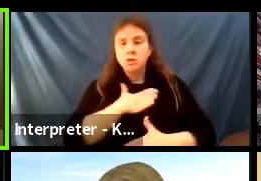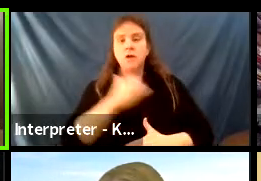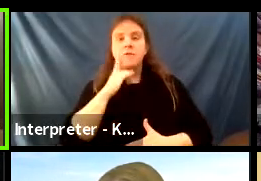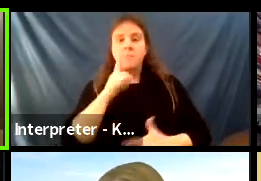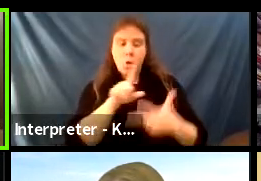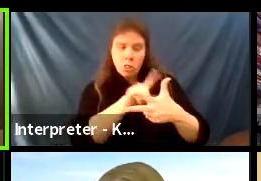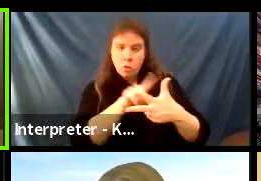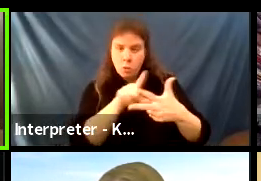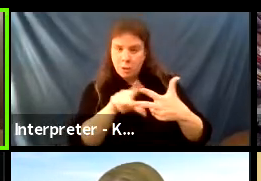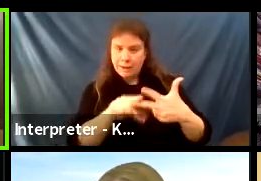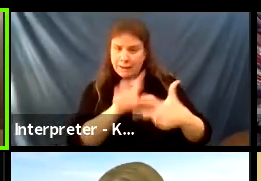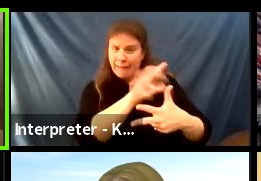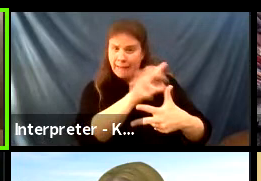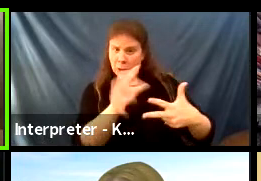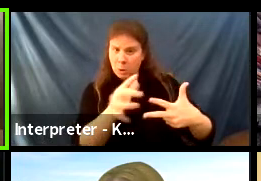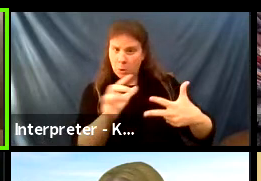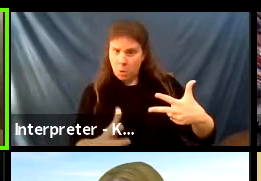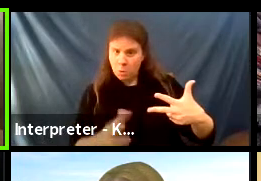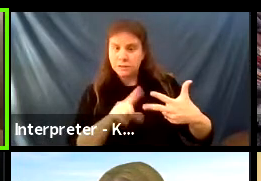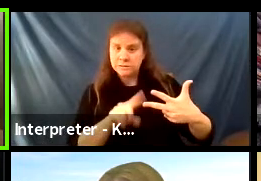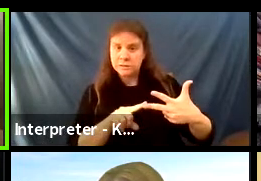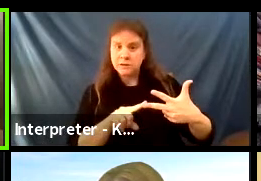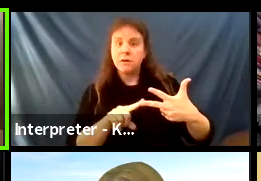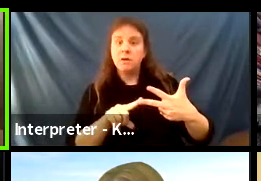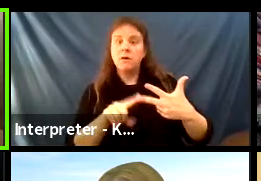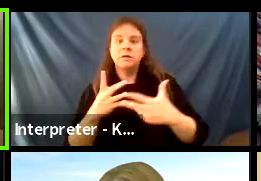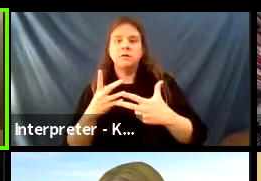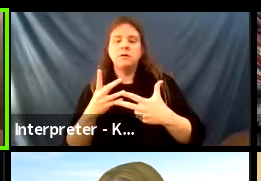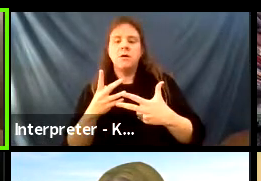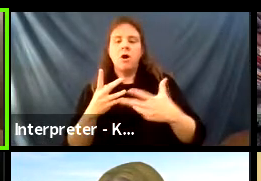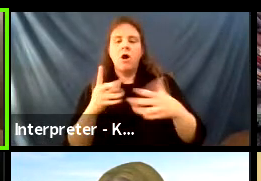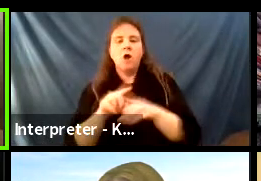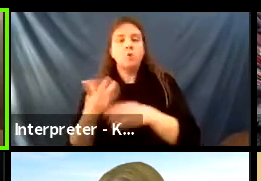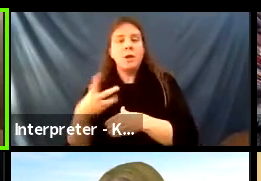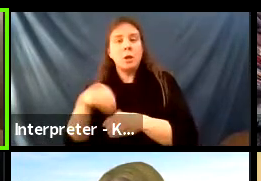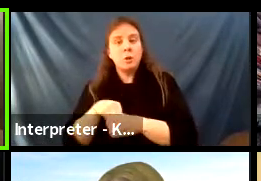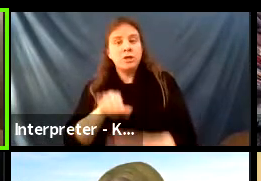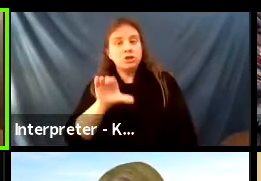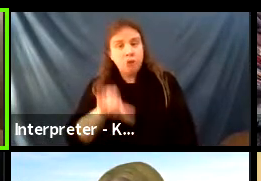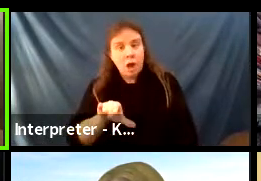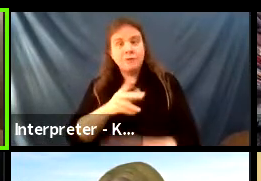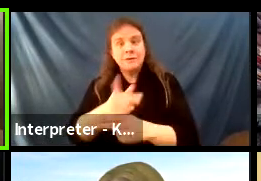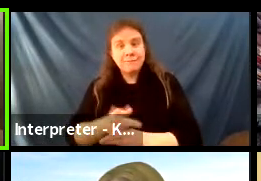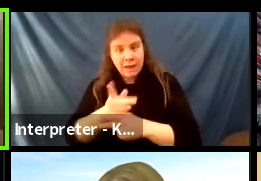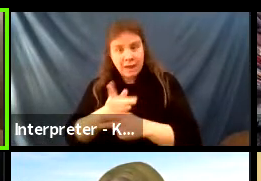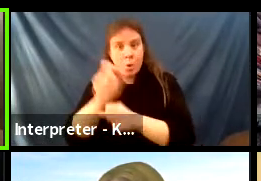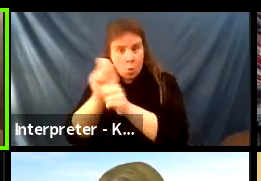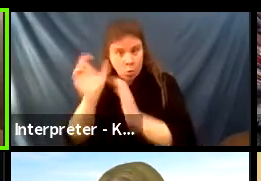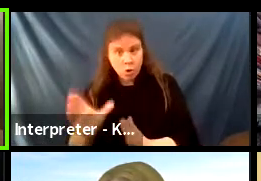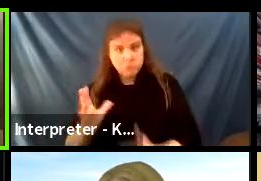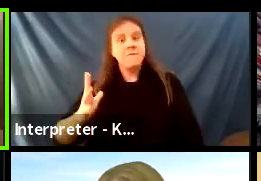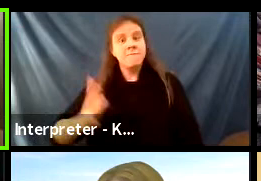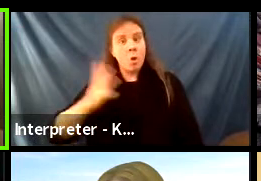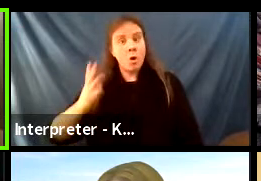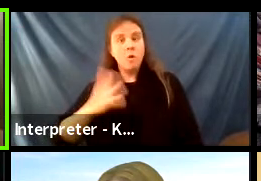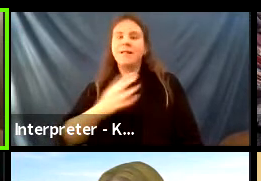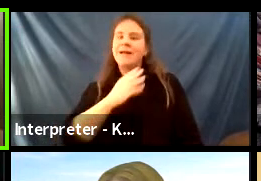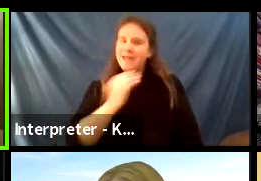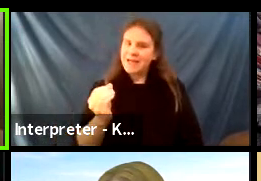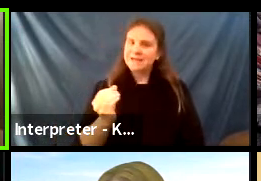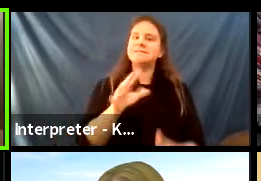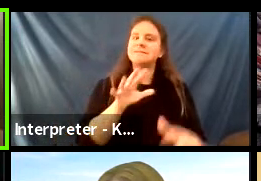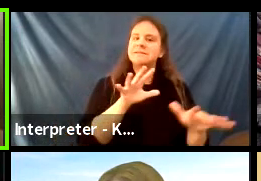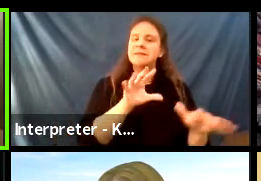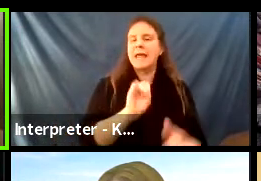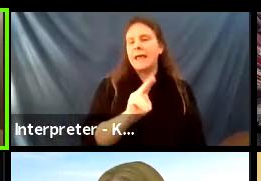in particular, in the inclusion of childcare workers, the inclusion of both formal and informal childcare workers is incredibly important. So really